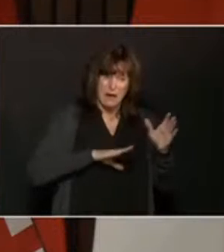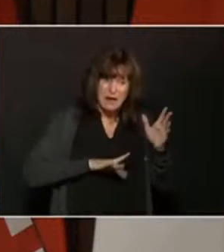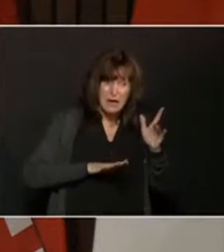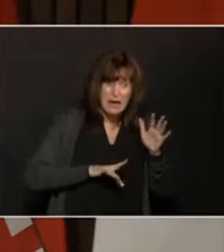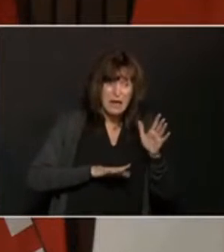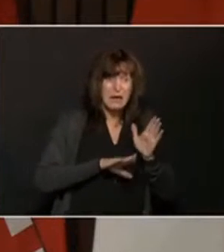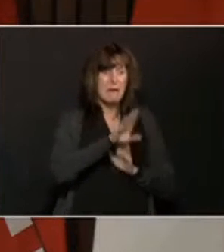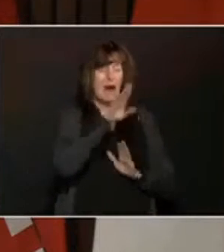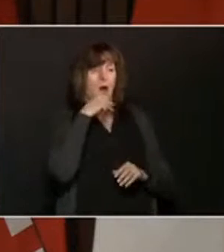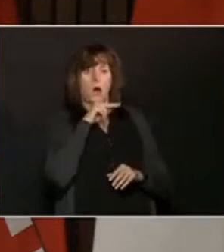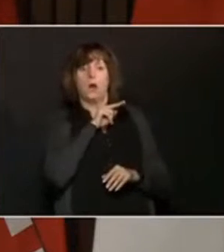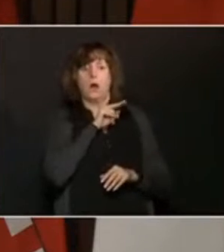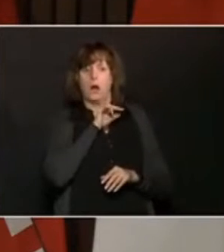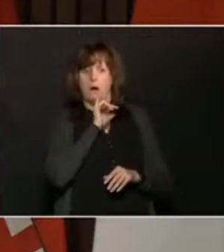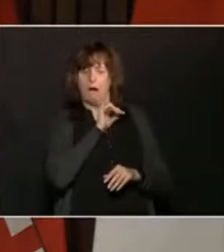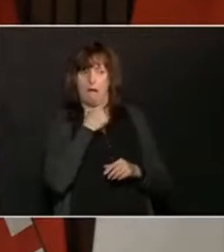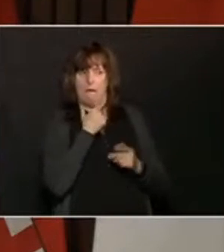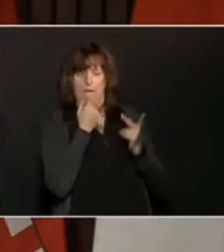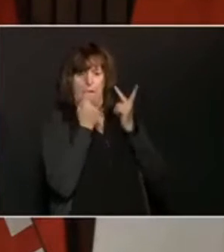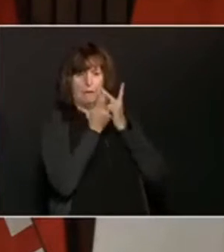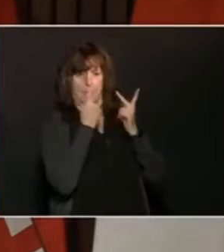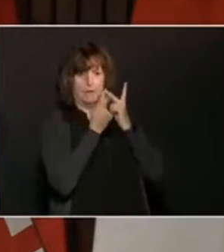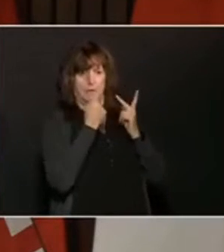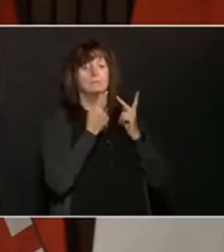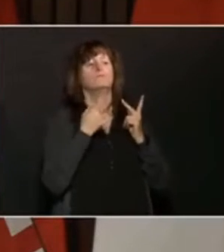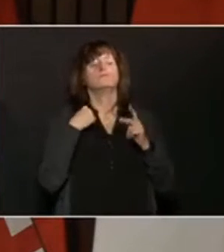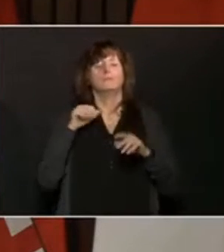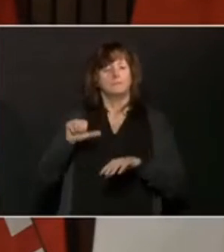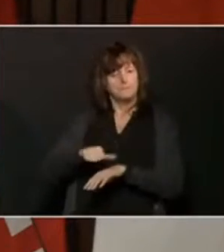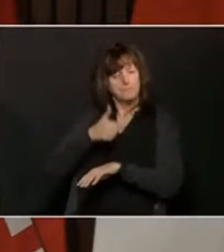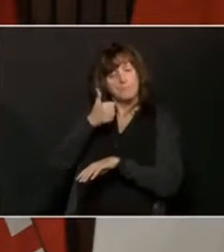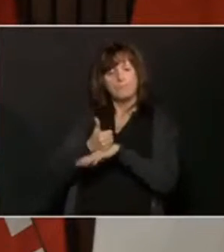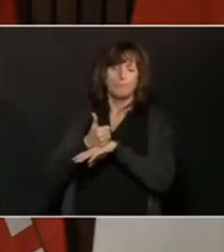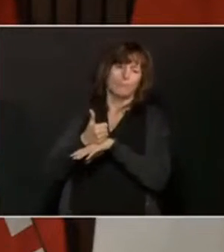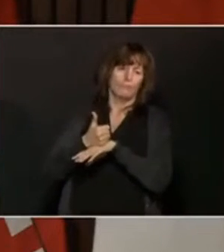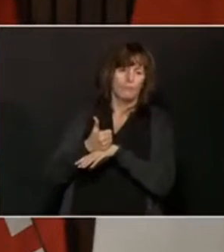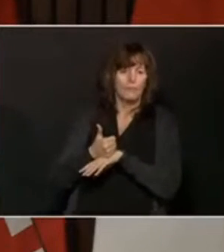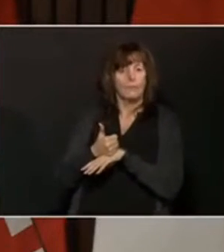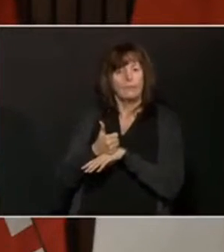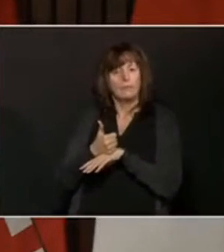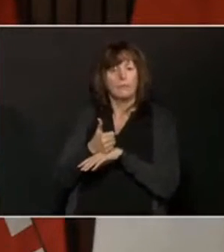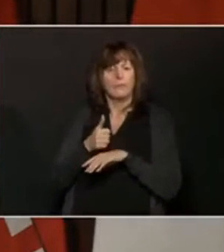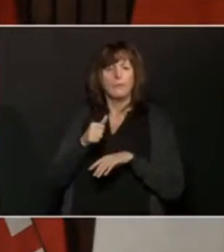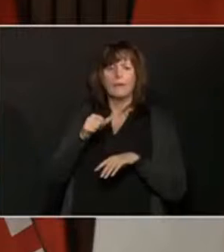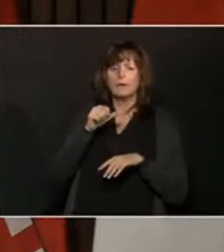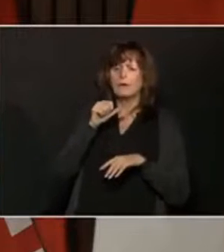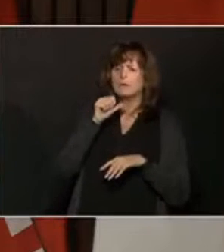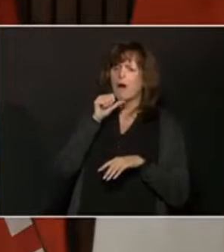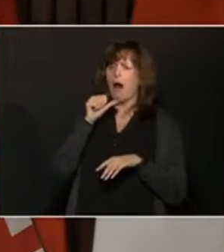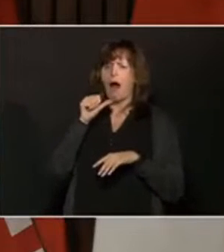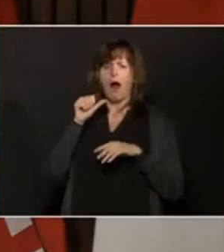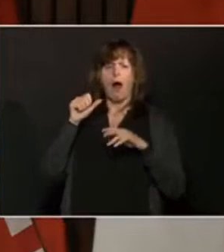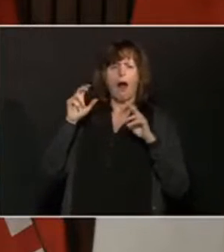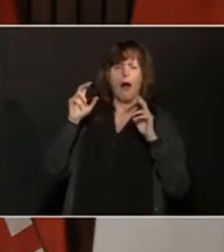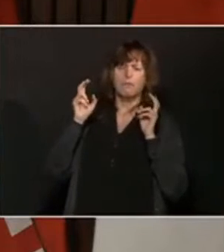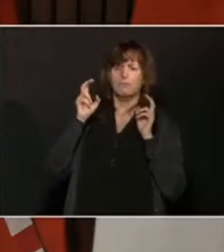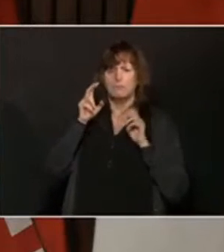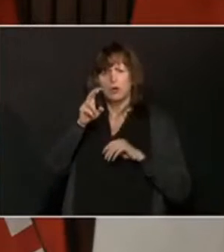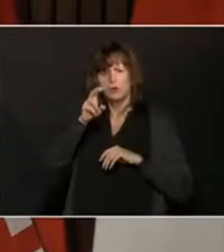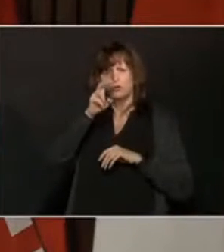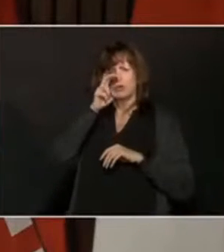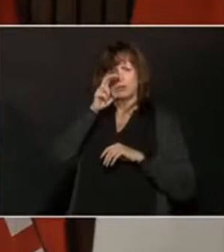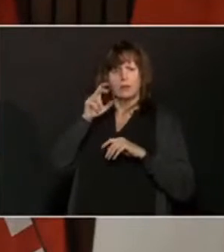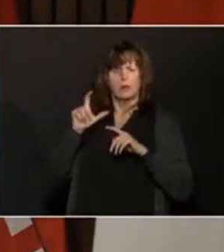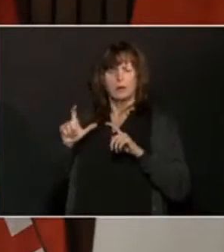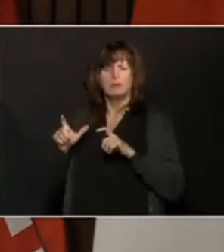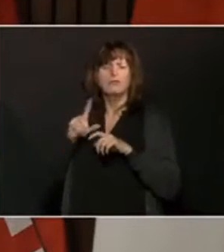in Ontario a number of these softer restrictions, as you've seen, across a number of the different public health units in place earlier.